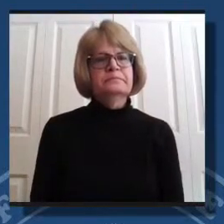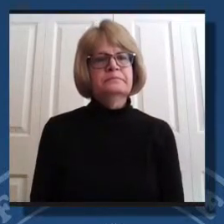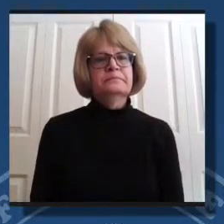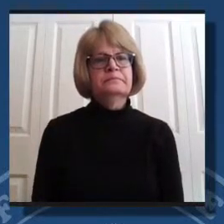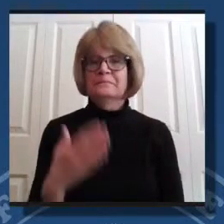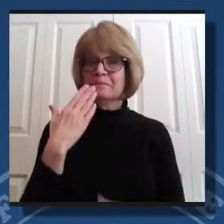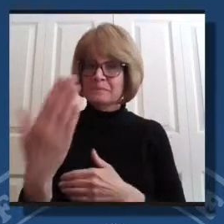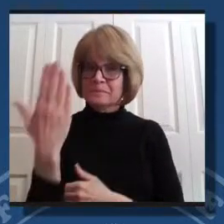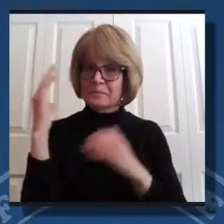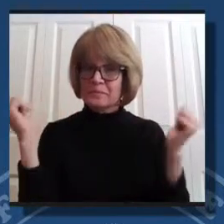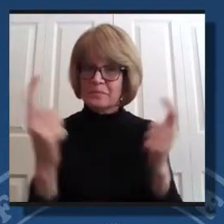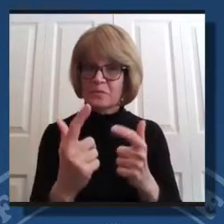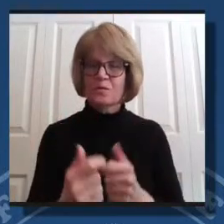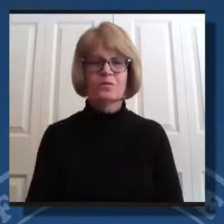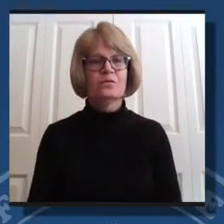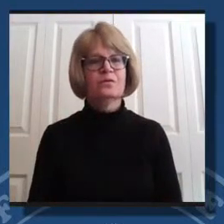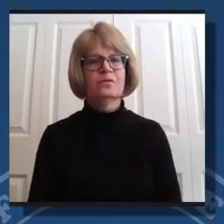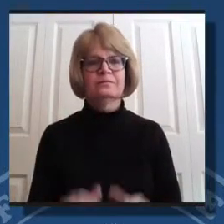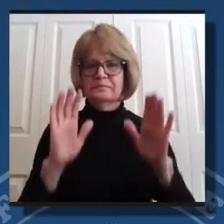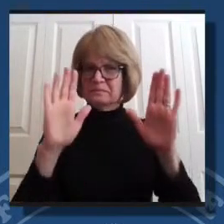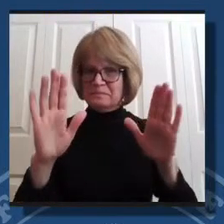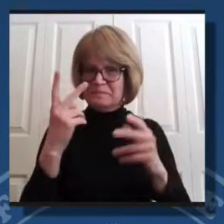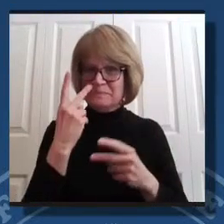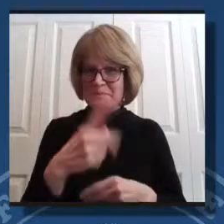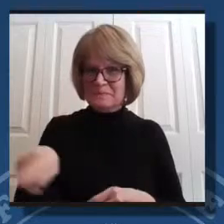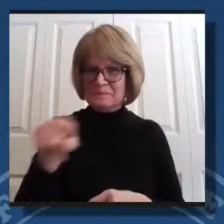Good morning, everyone. Great to see you.